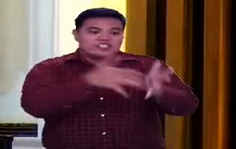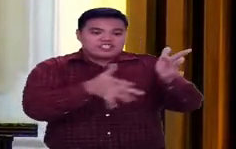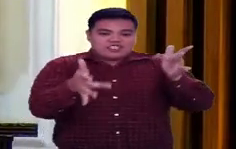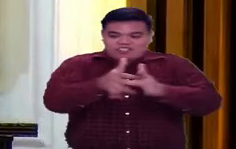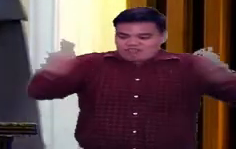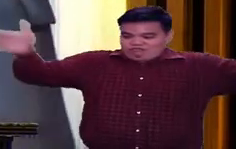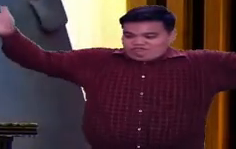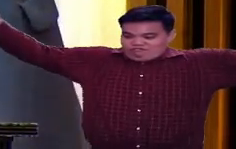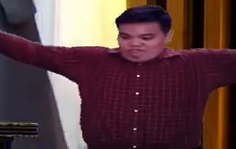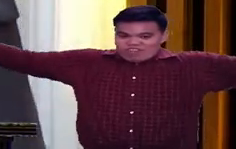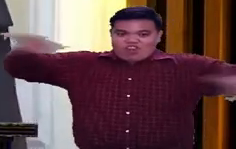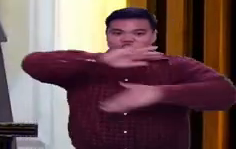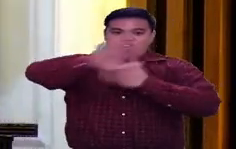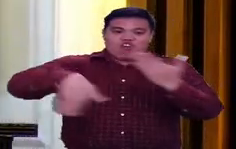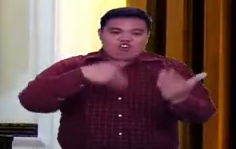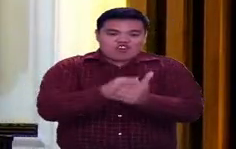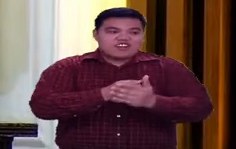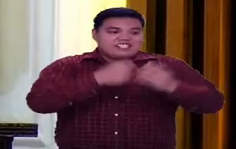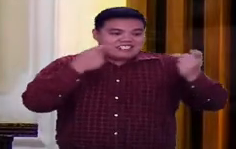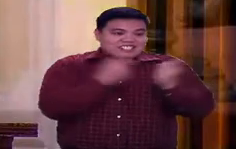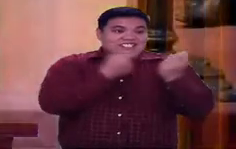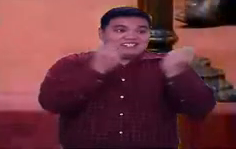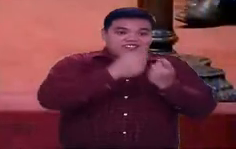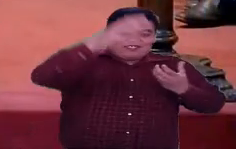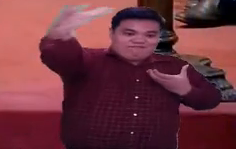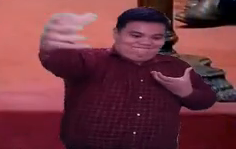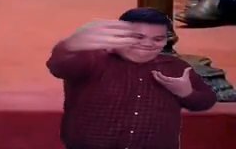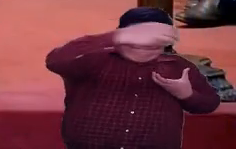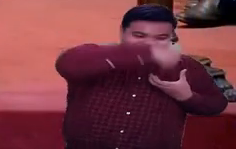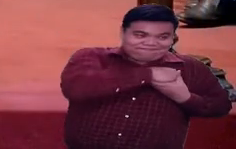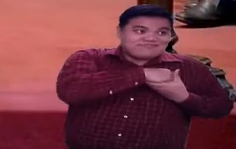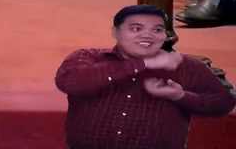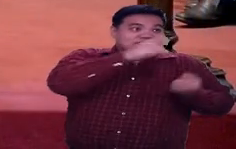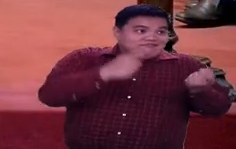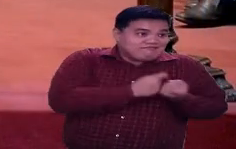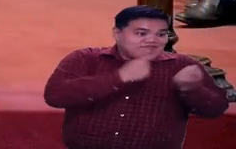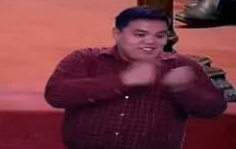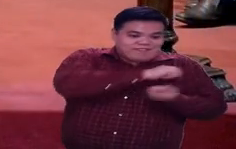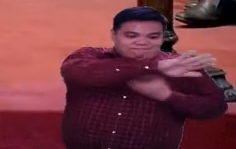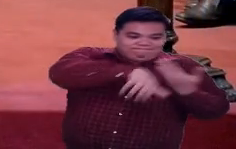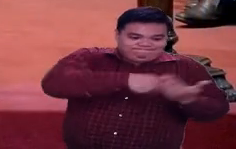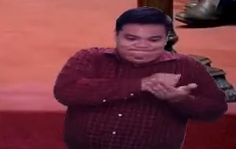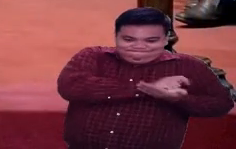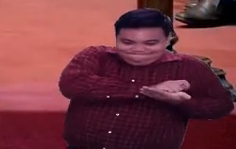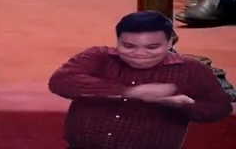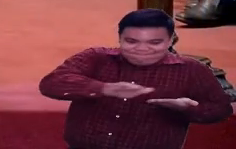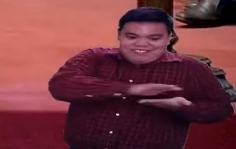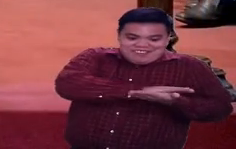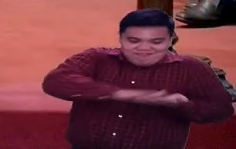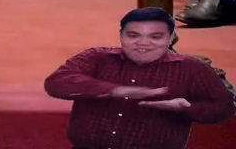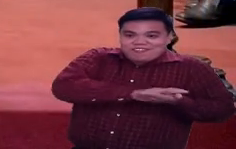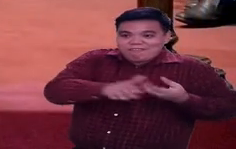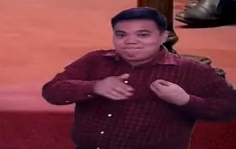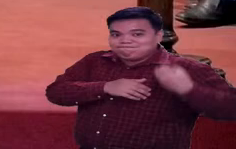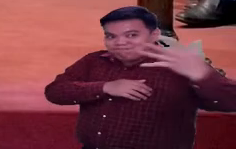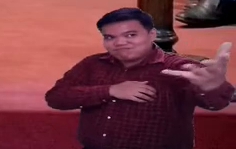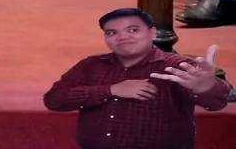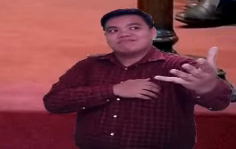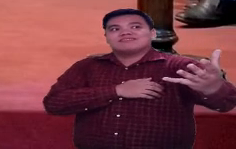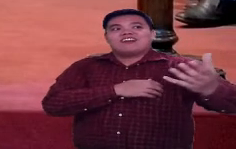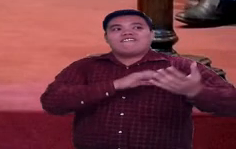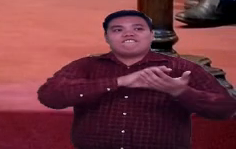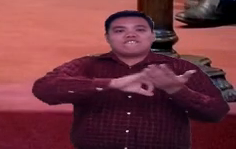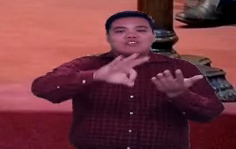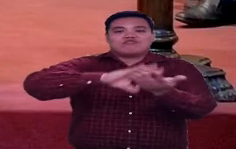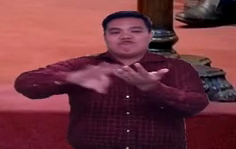grave, all the sins of the world went with him into the grave. And those who accept Christ can have their sins lifted and removed and